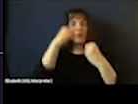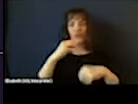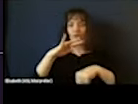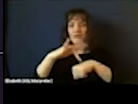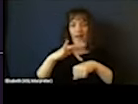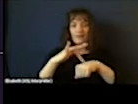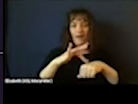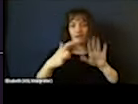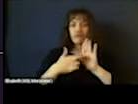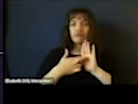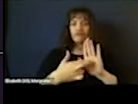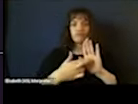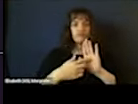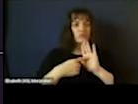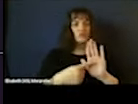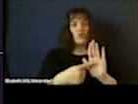images.